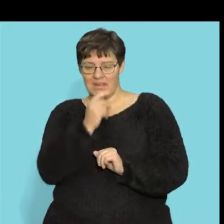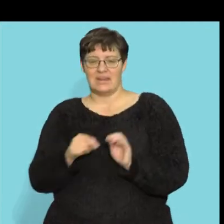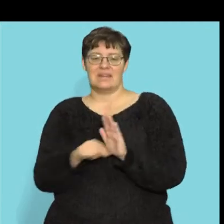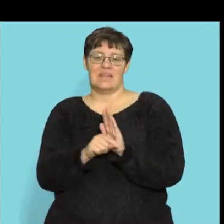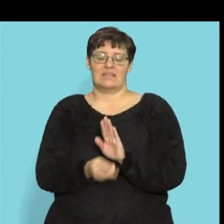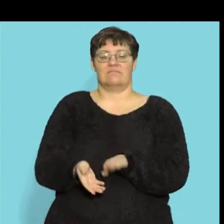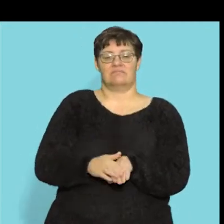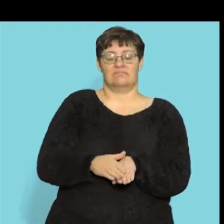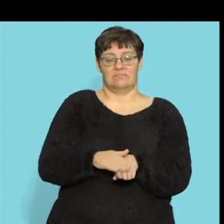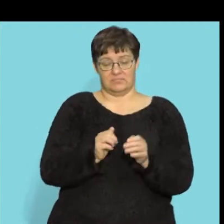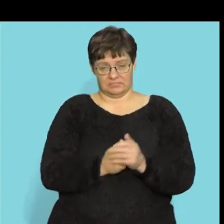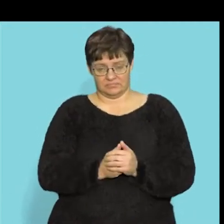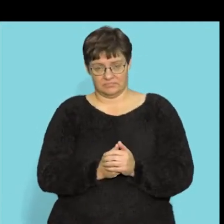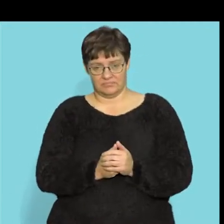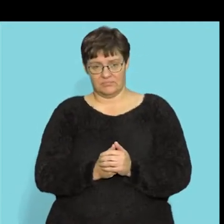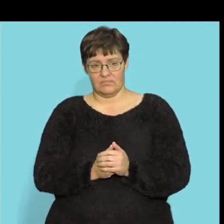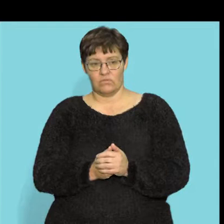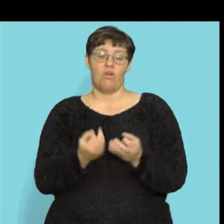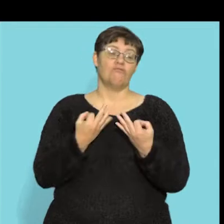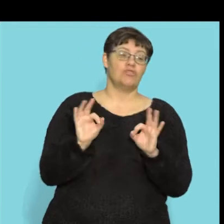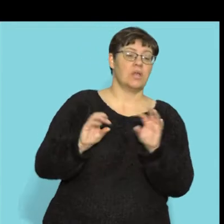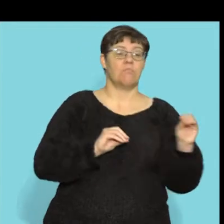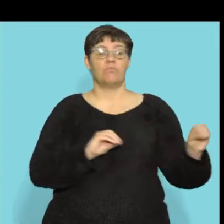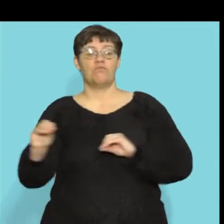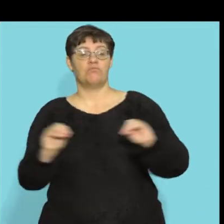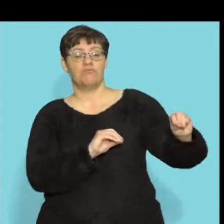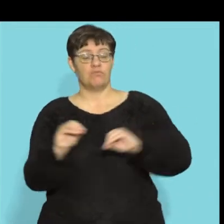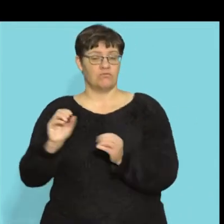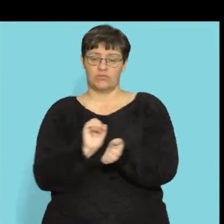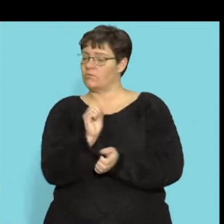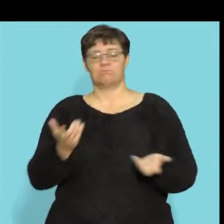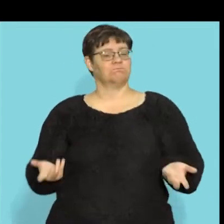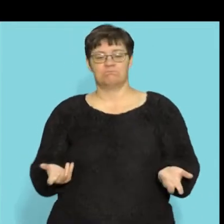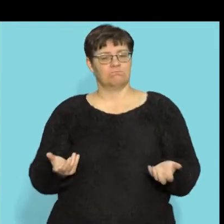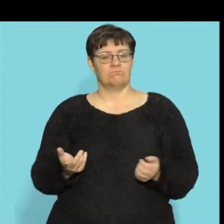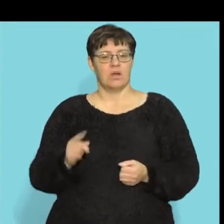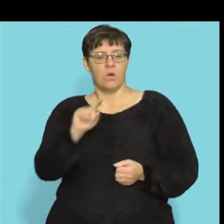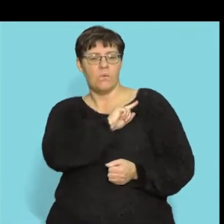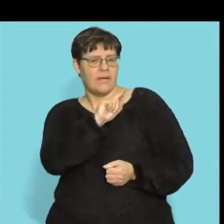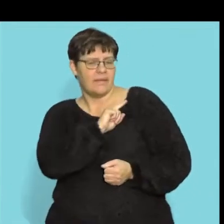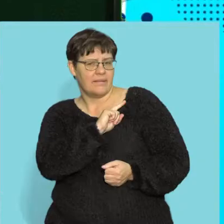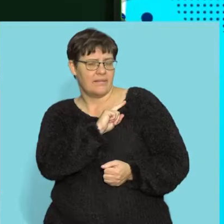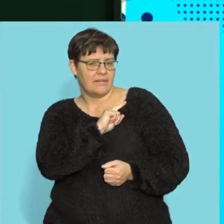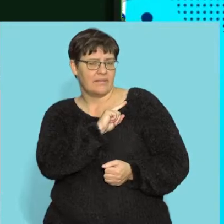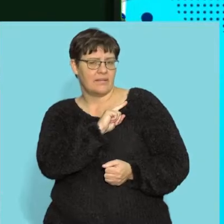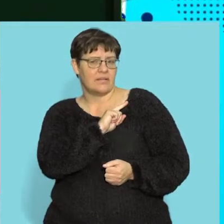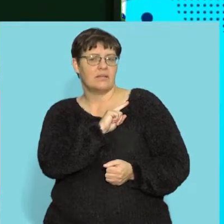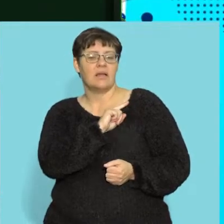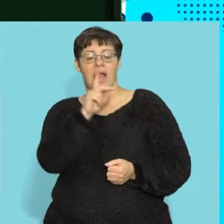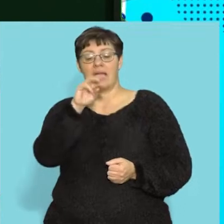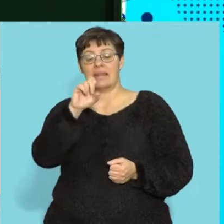charges are not free to move in solids. Why? Because we know that according to the kinetic molecular theory,